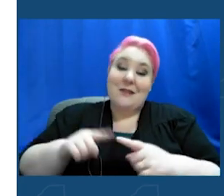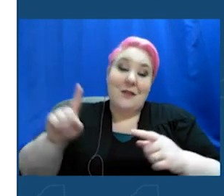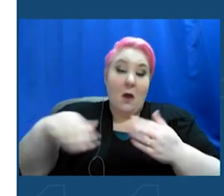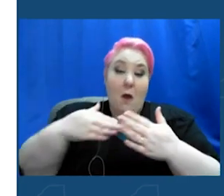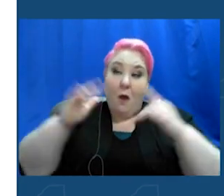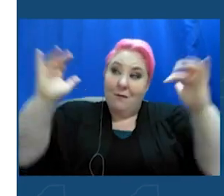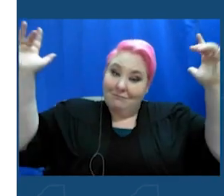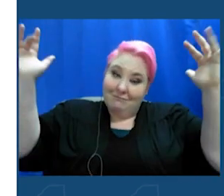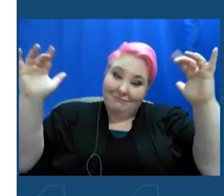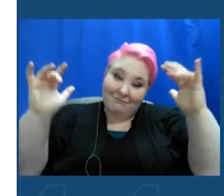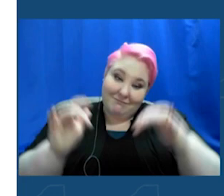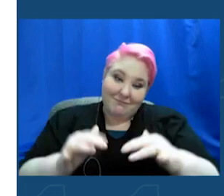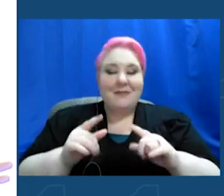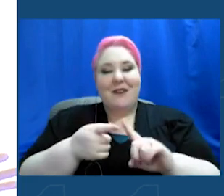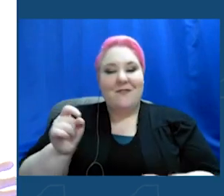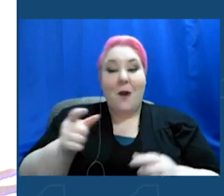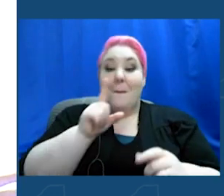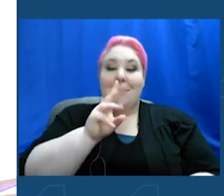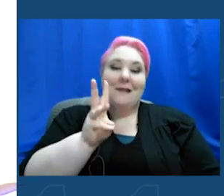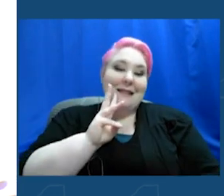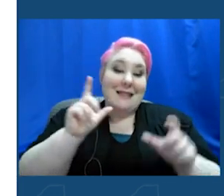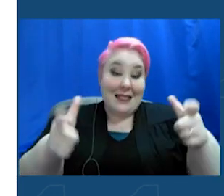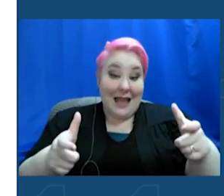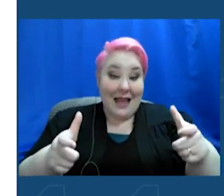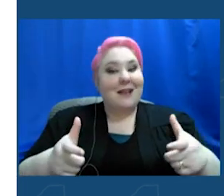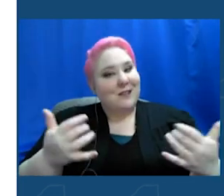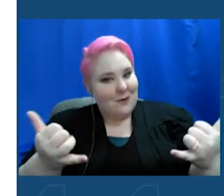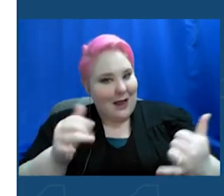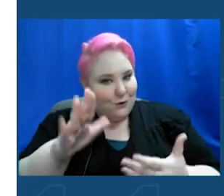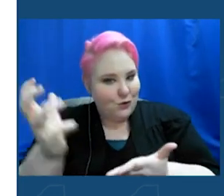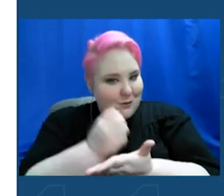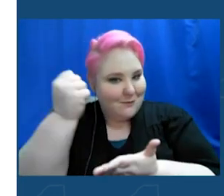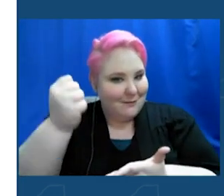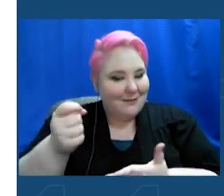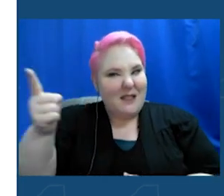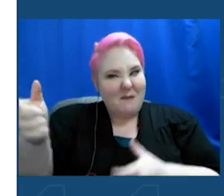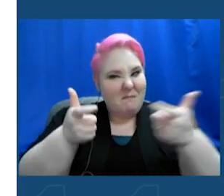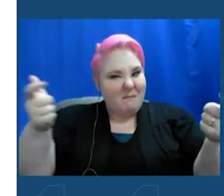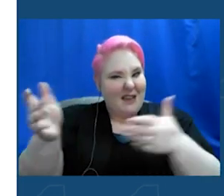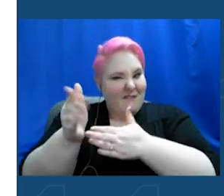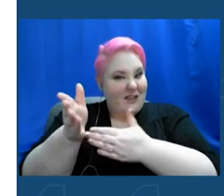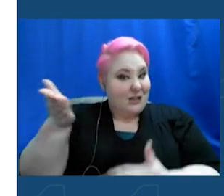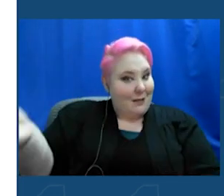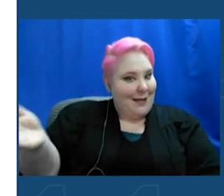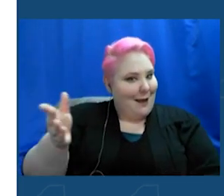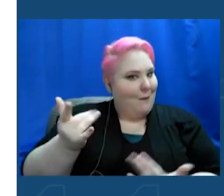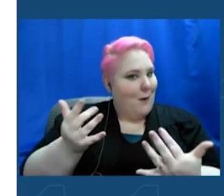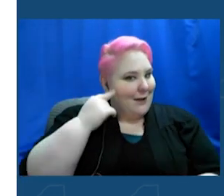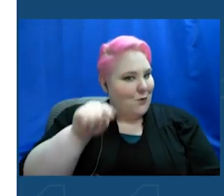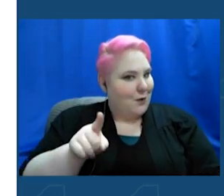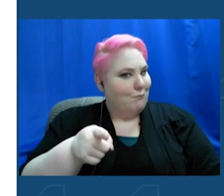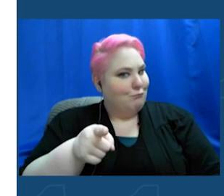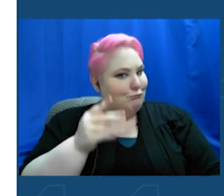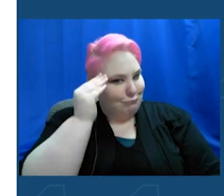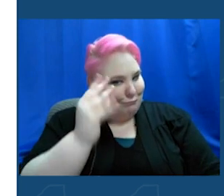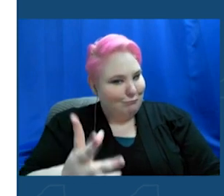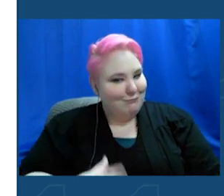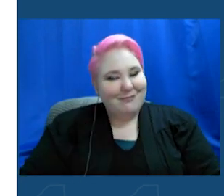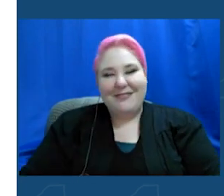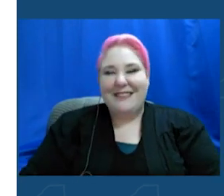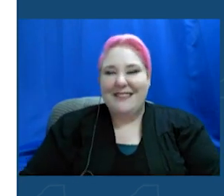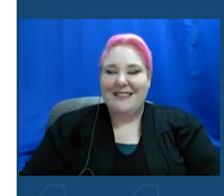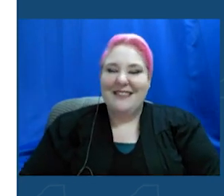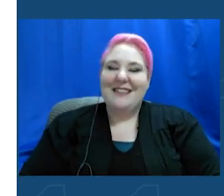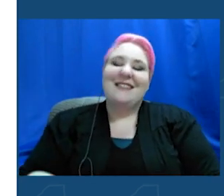lake. So here's your chance. Go out here in the river, and those big fish are out there waiting for you. So that was a really